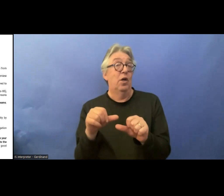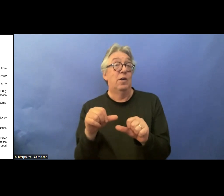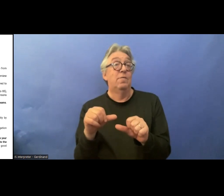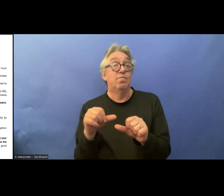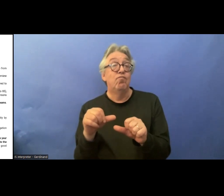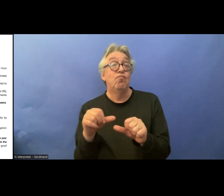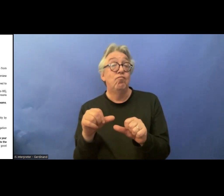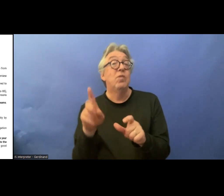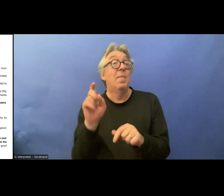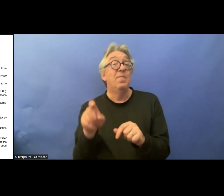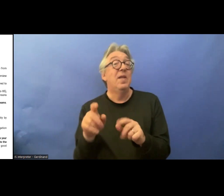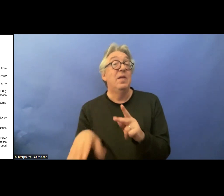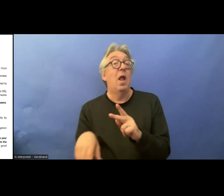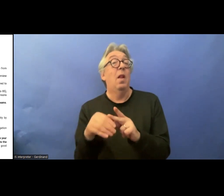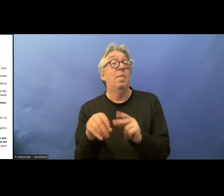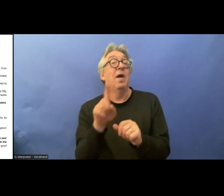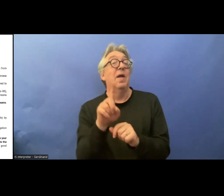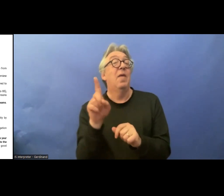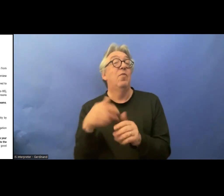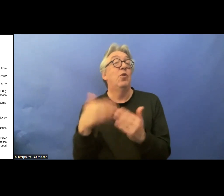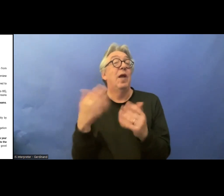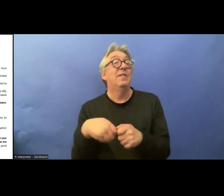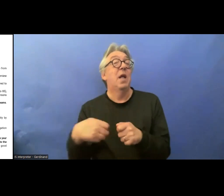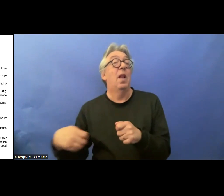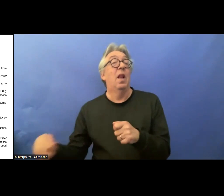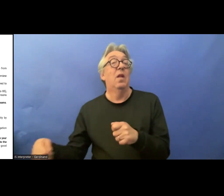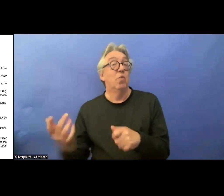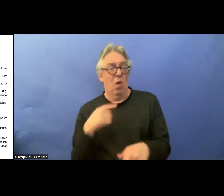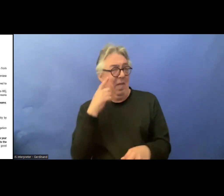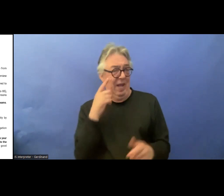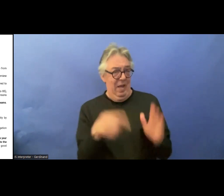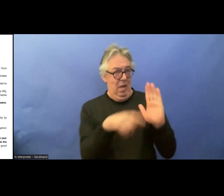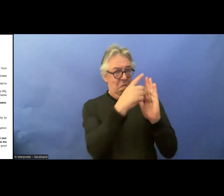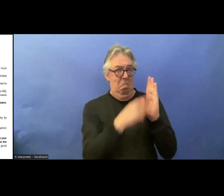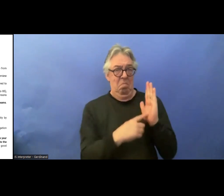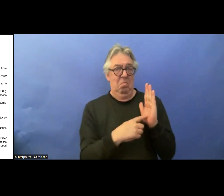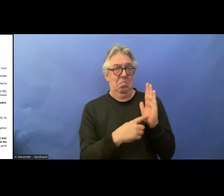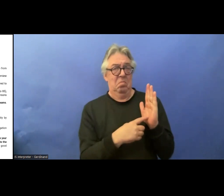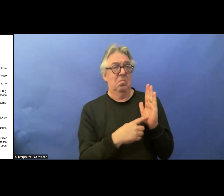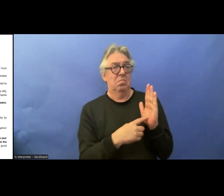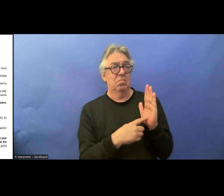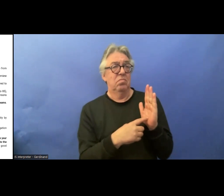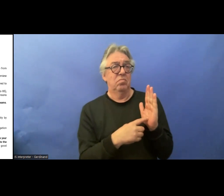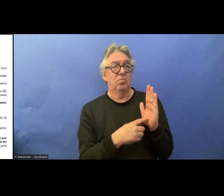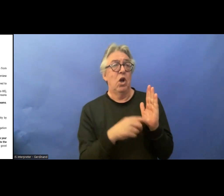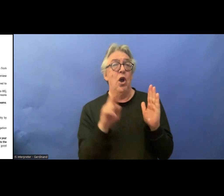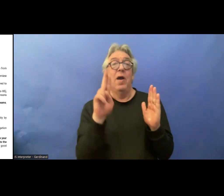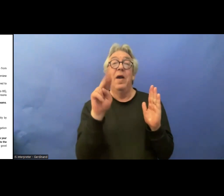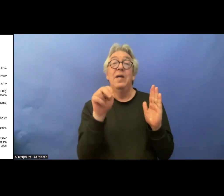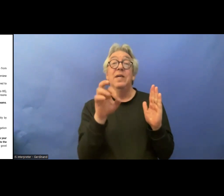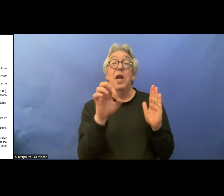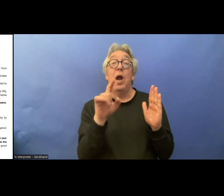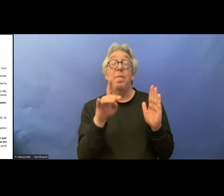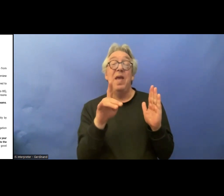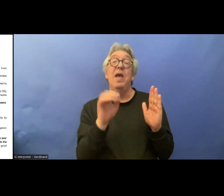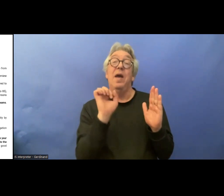And also part of the lightening process that we saw the shorter length